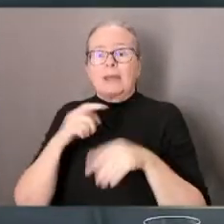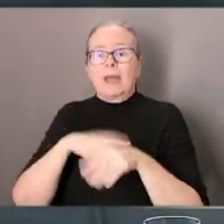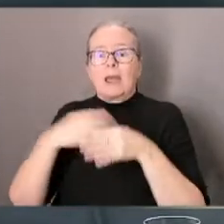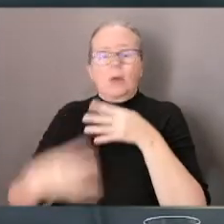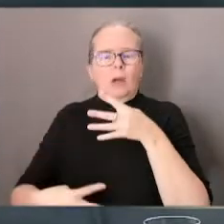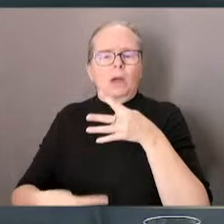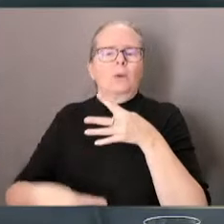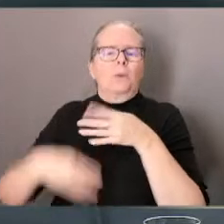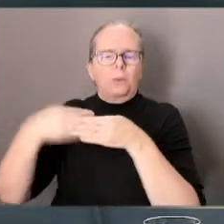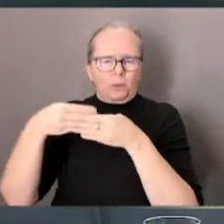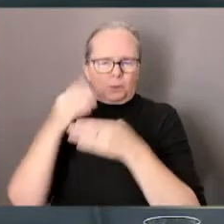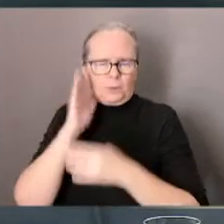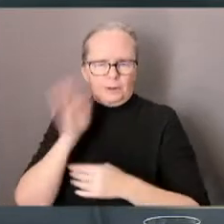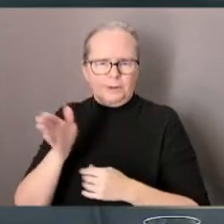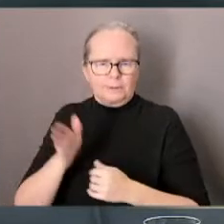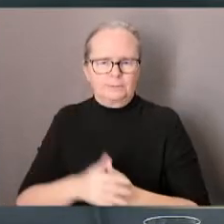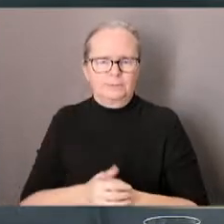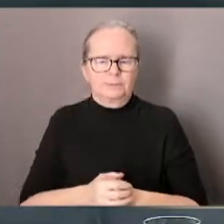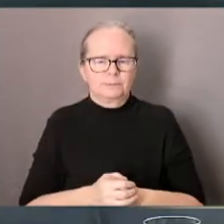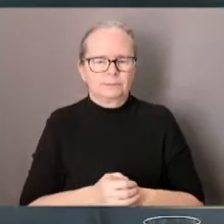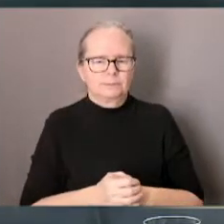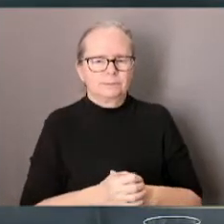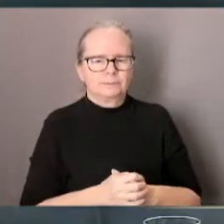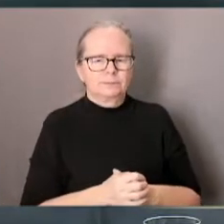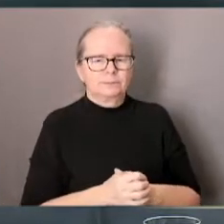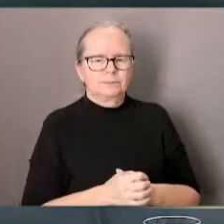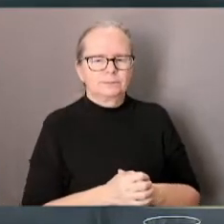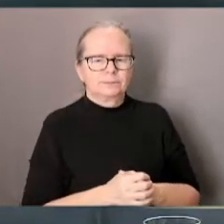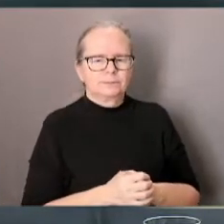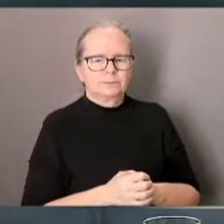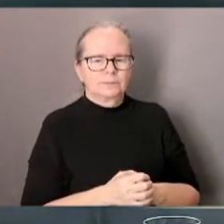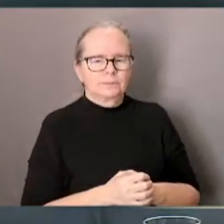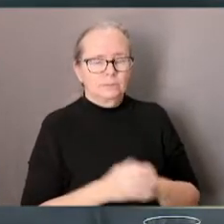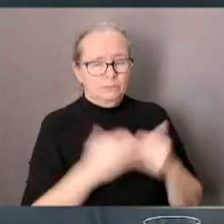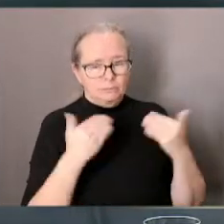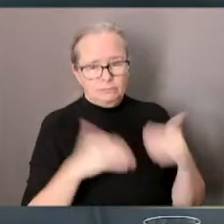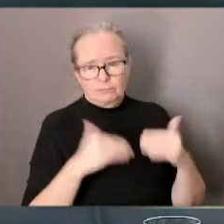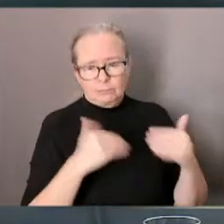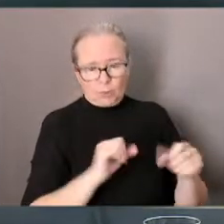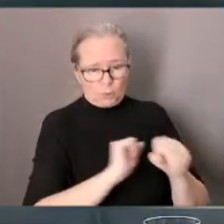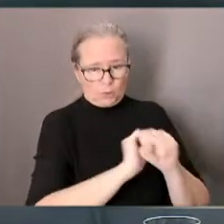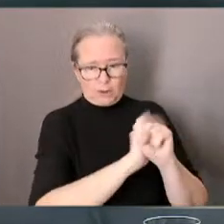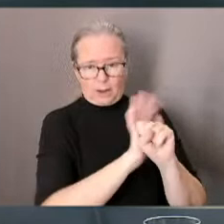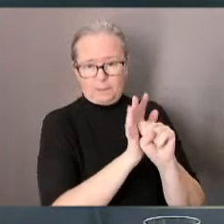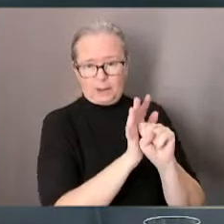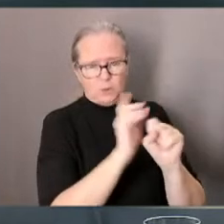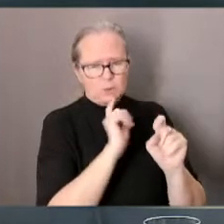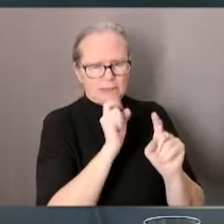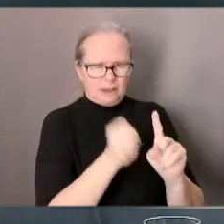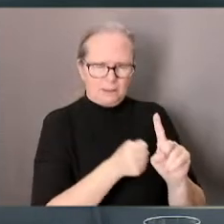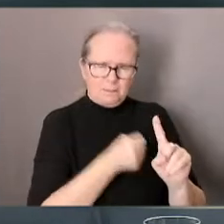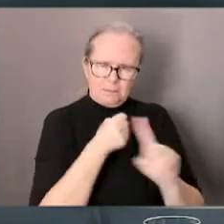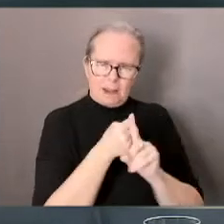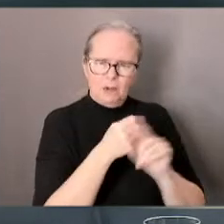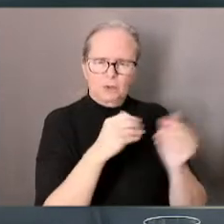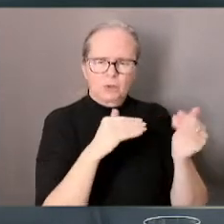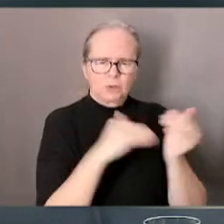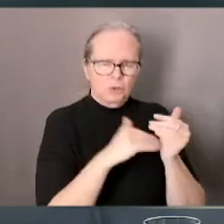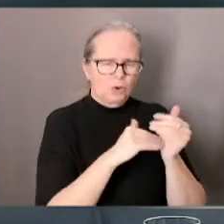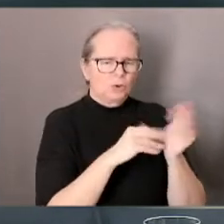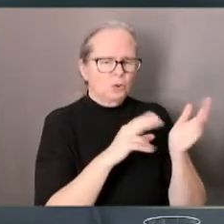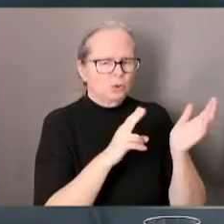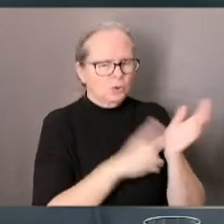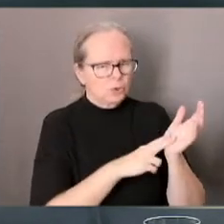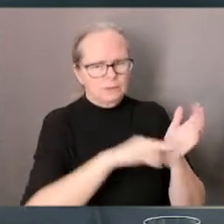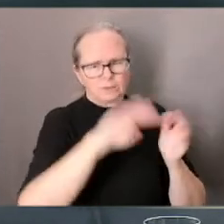given the incredible strain that the pandemic has had on our doctors our nurses and support staff over the past few years and given the lack of Staff in